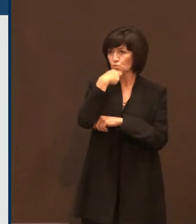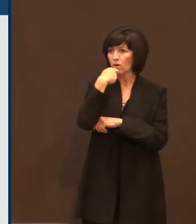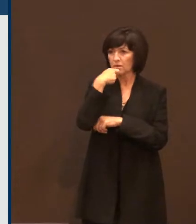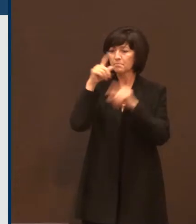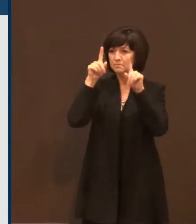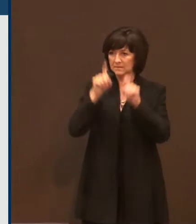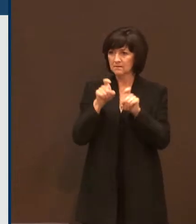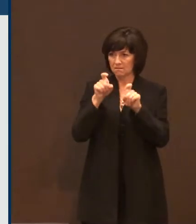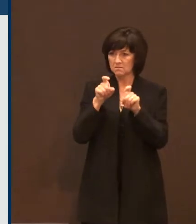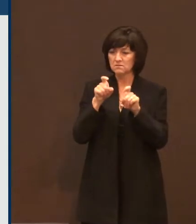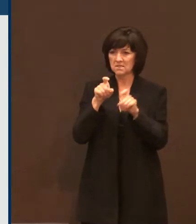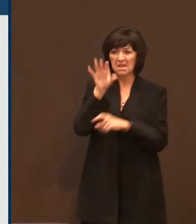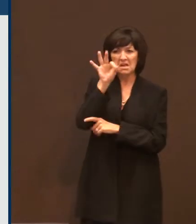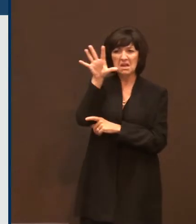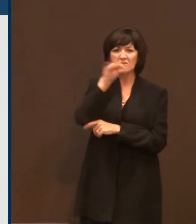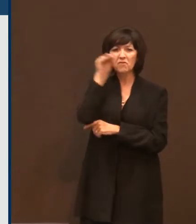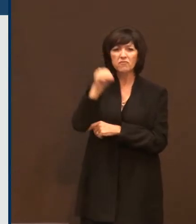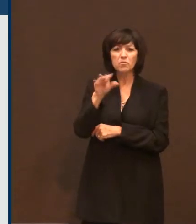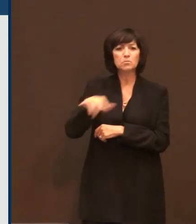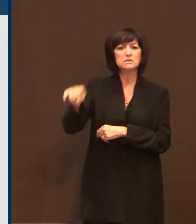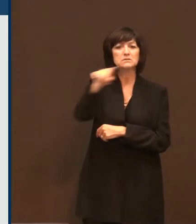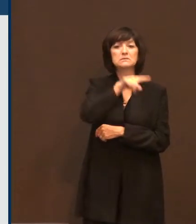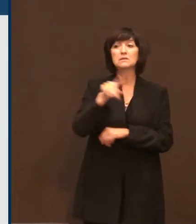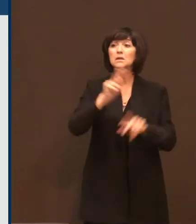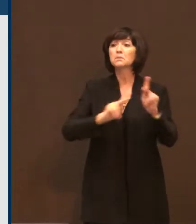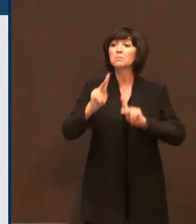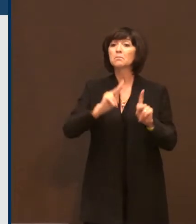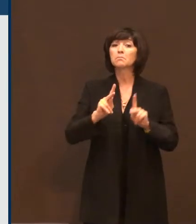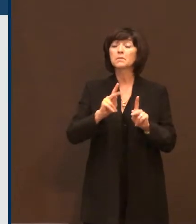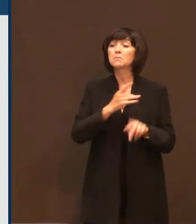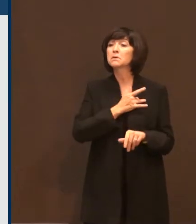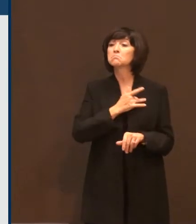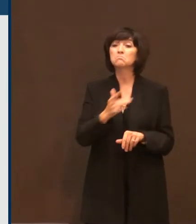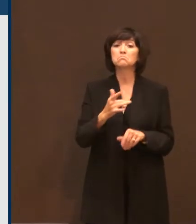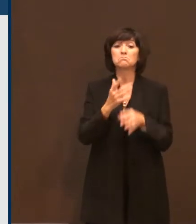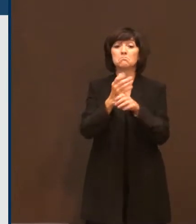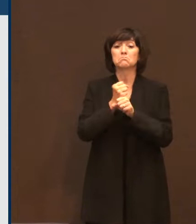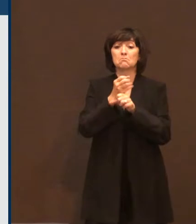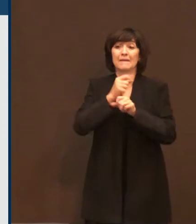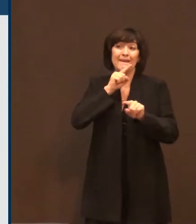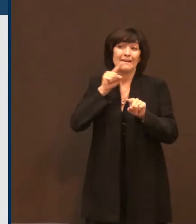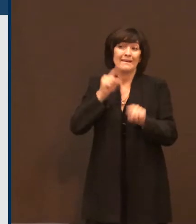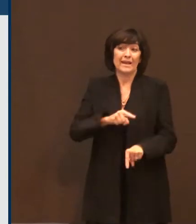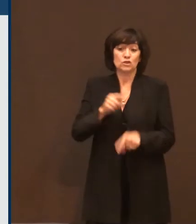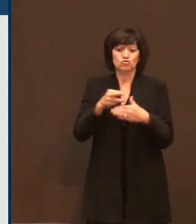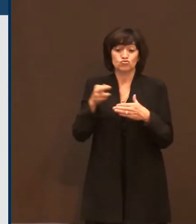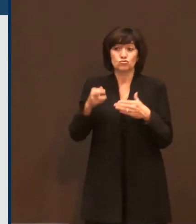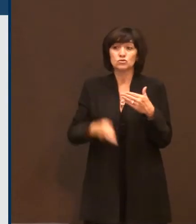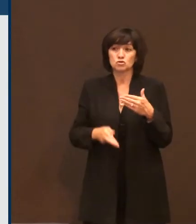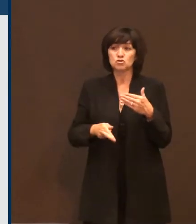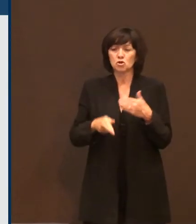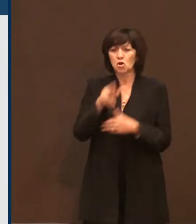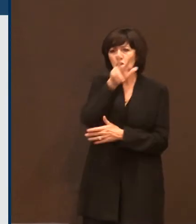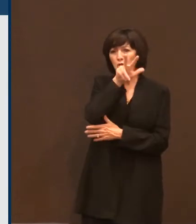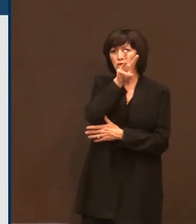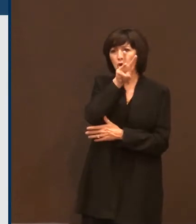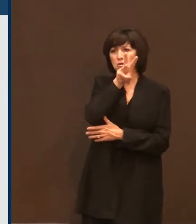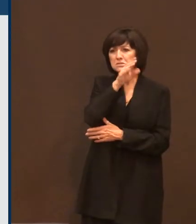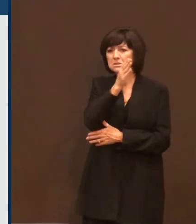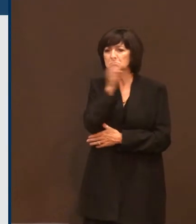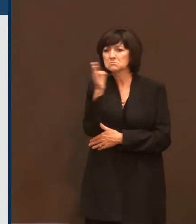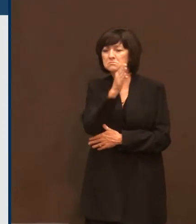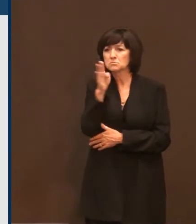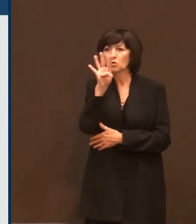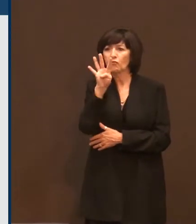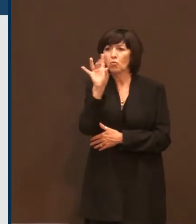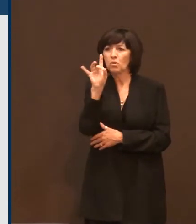about 95% of the individuals are getting their results back to them about 36 to 48 hours from the time they have the test. So if you go right in the morning at